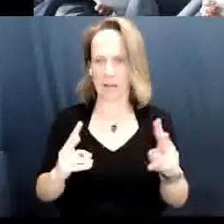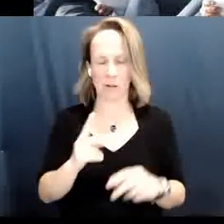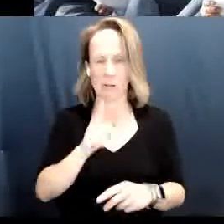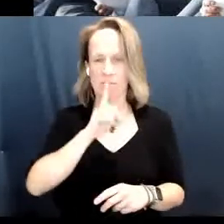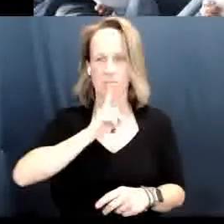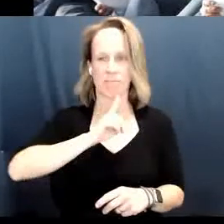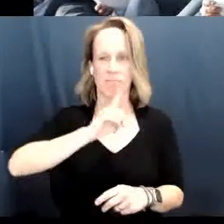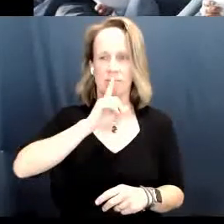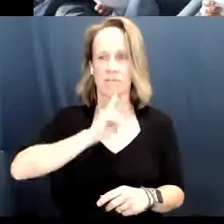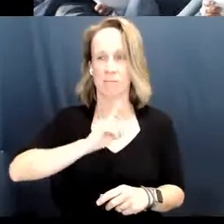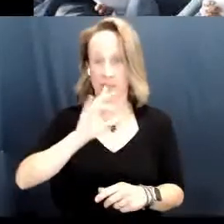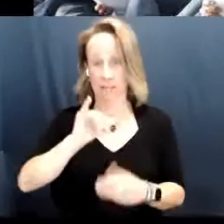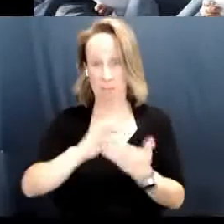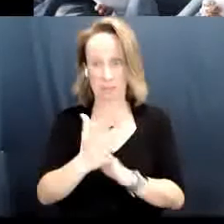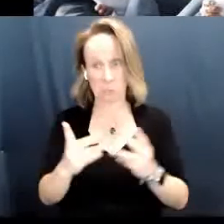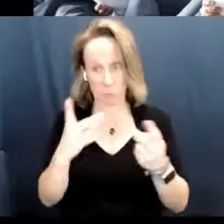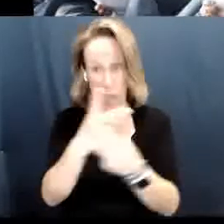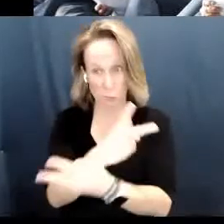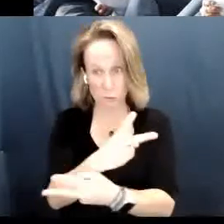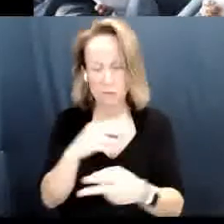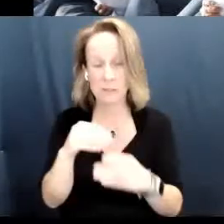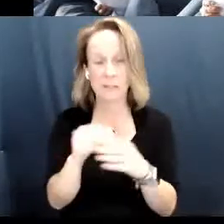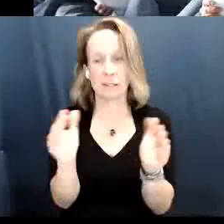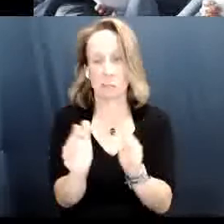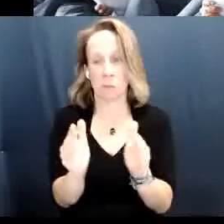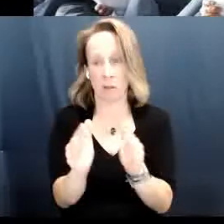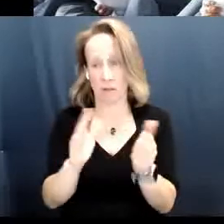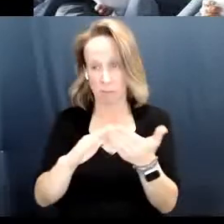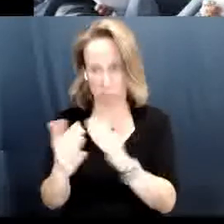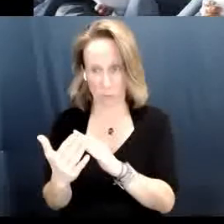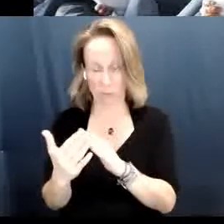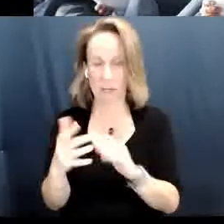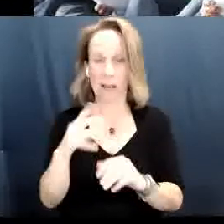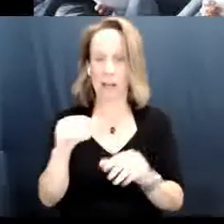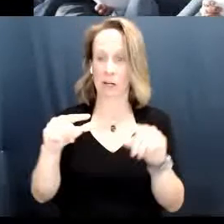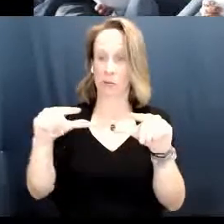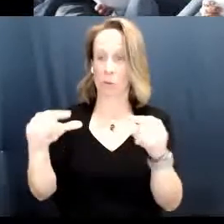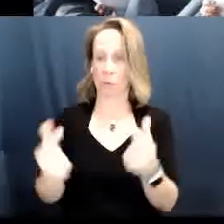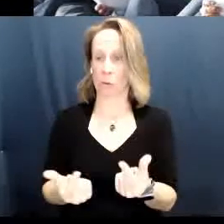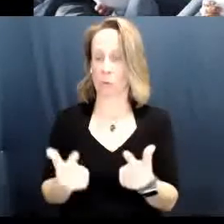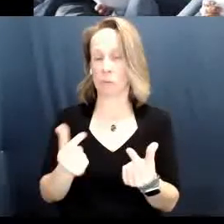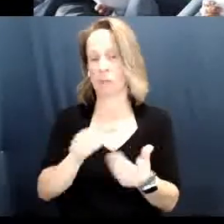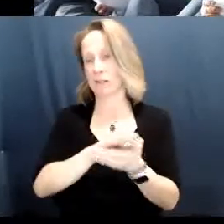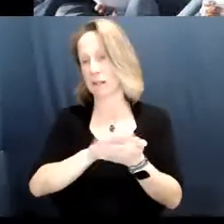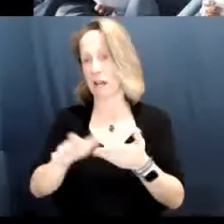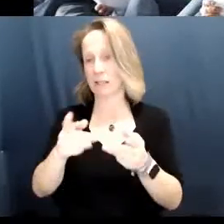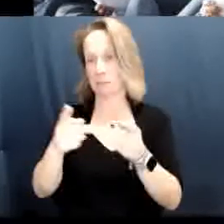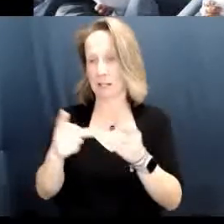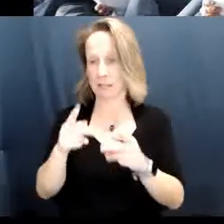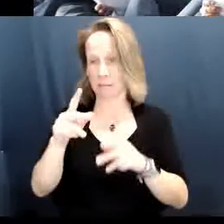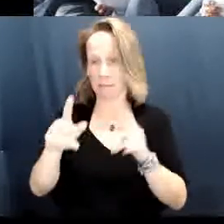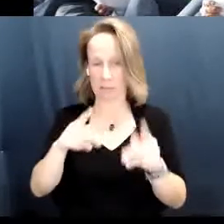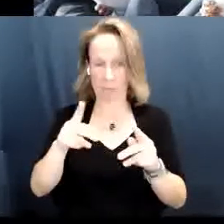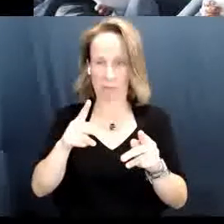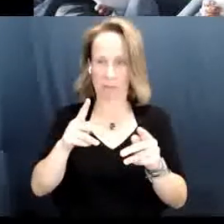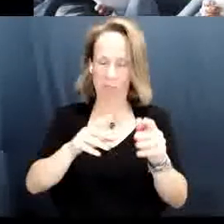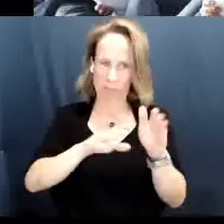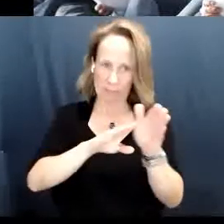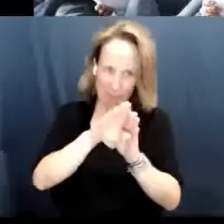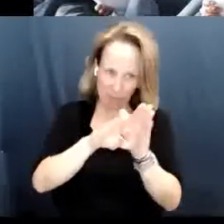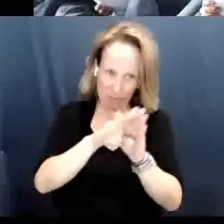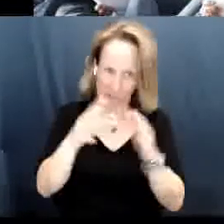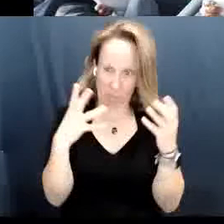smaller communities. Groups are a great place for survivors to be able to build healthy connections with those who have had